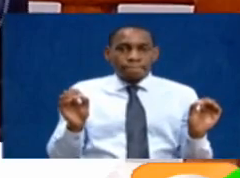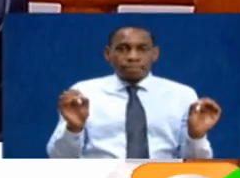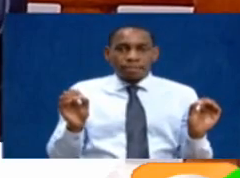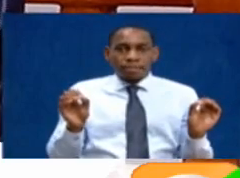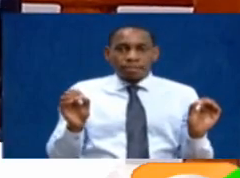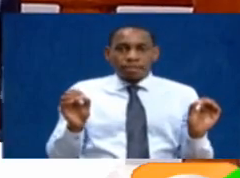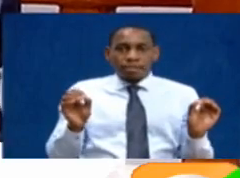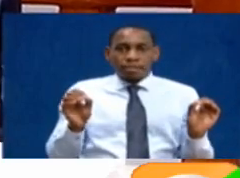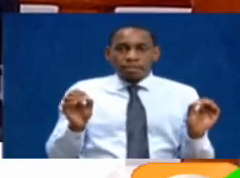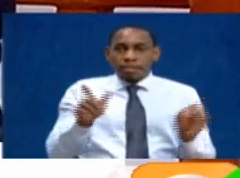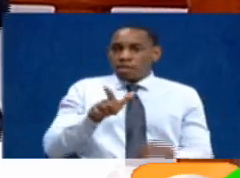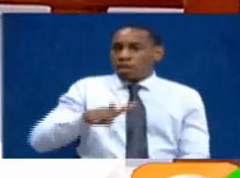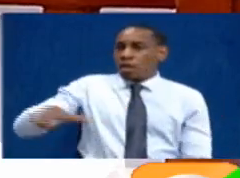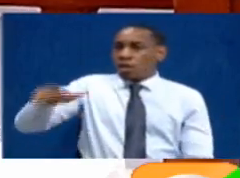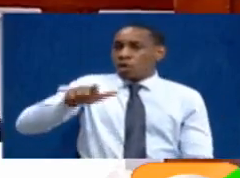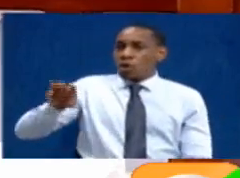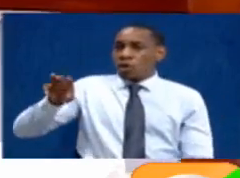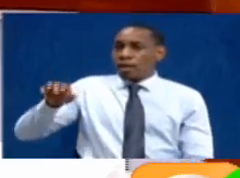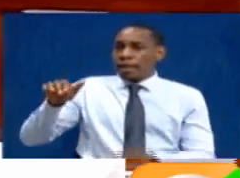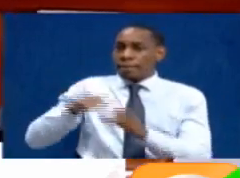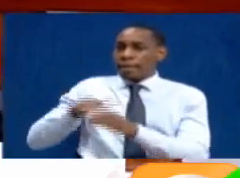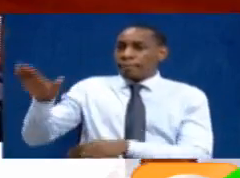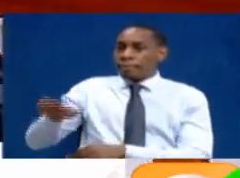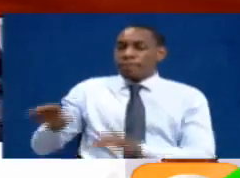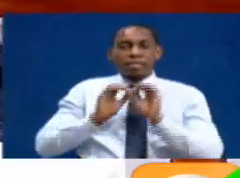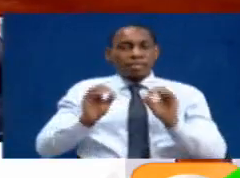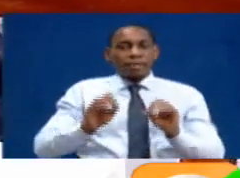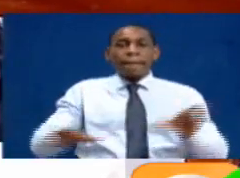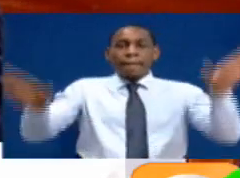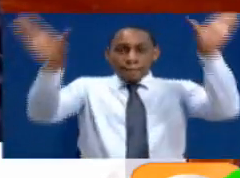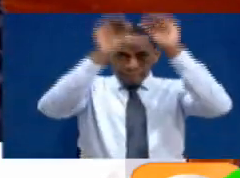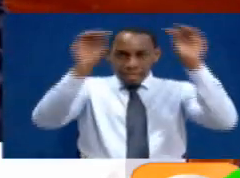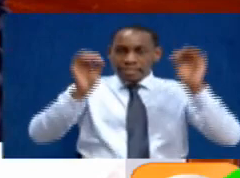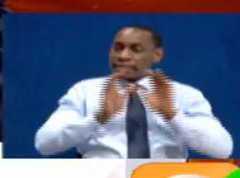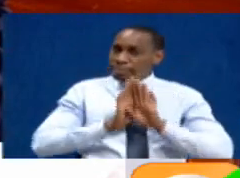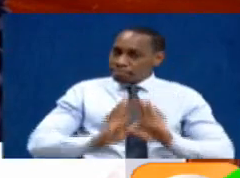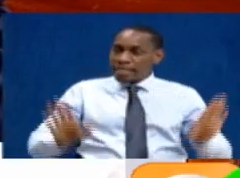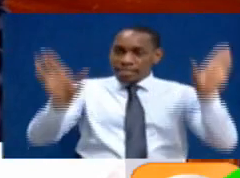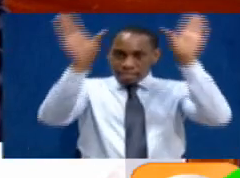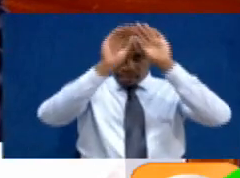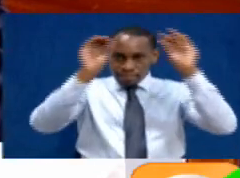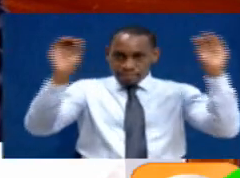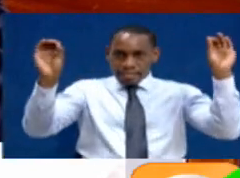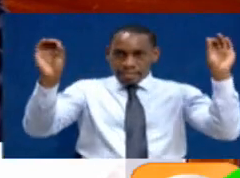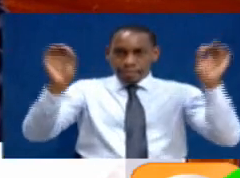He's not even a local member of parliament. He is a head of state.